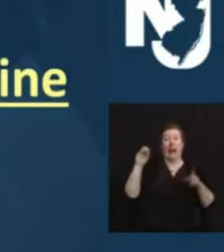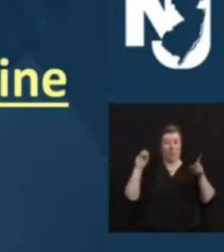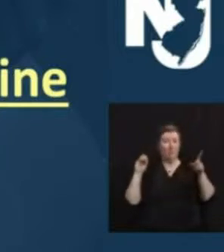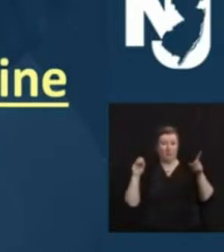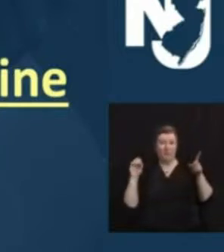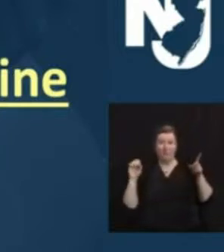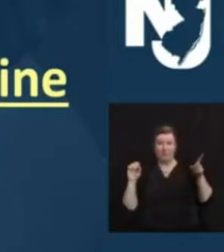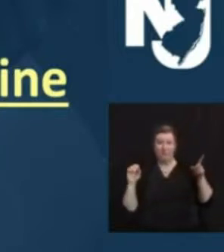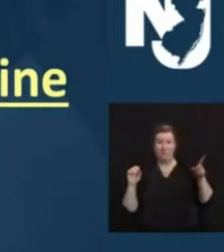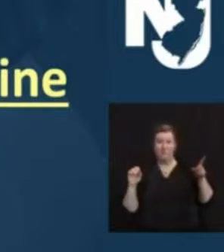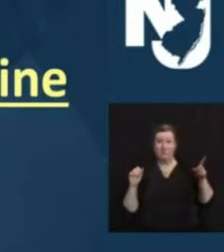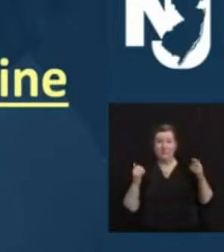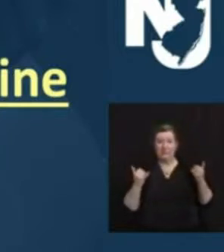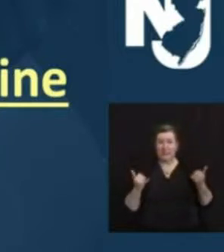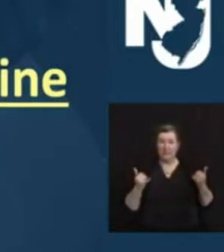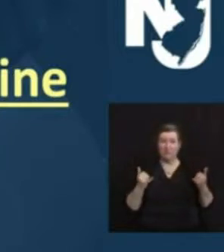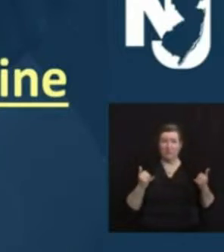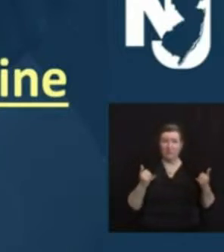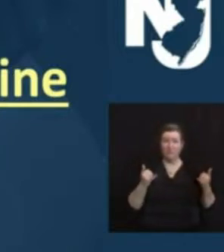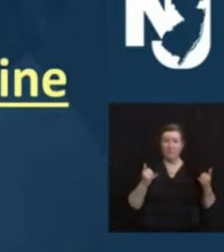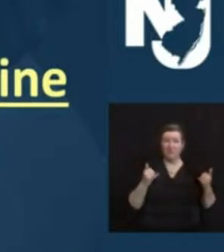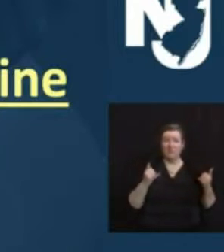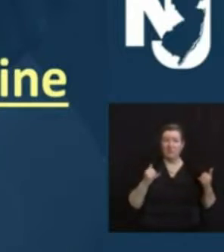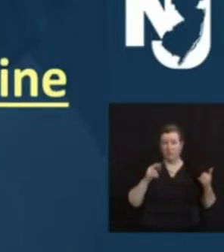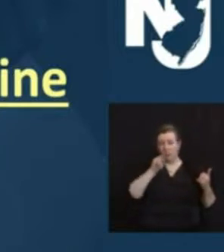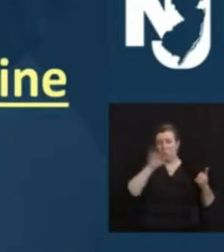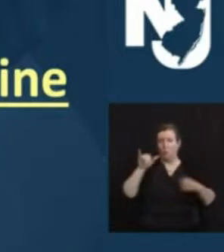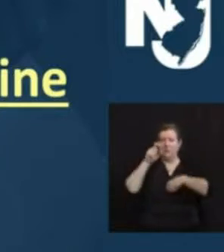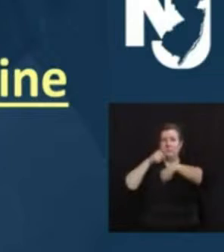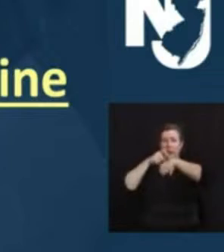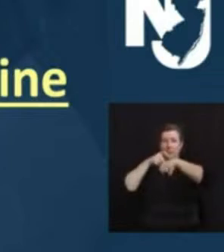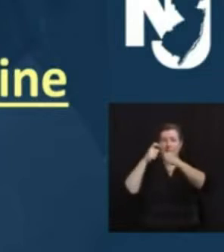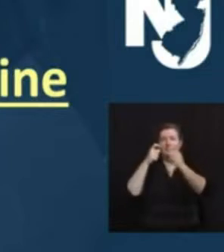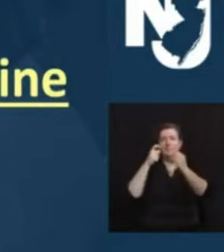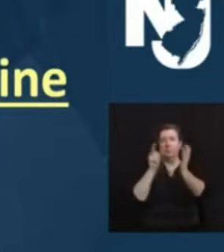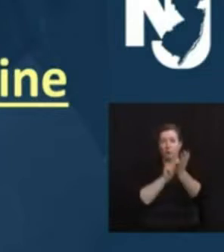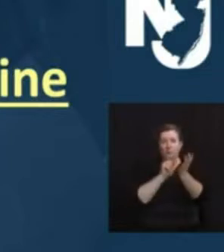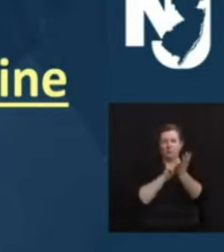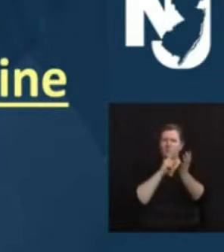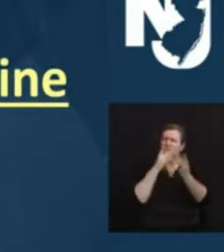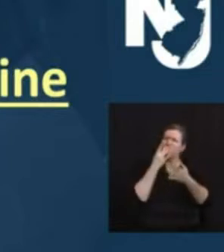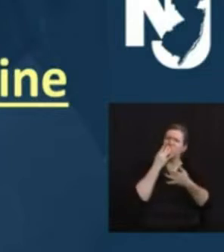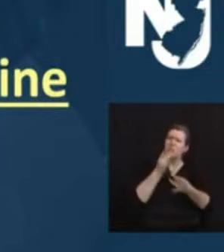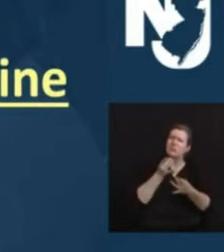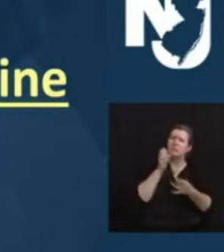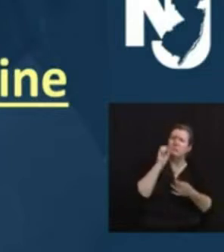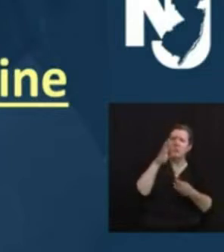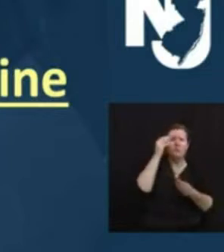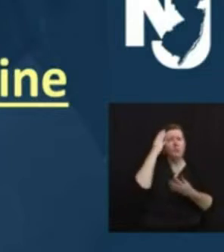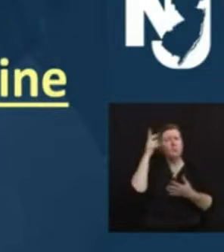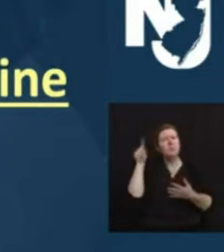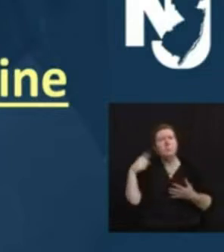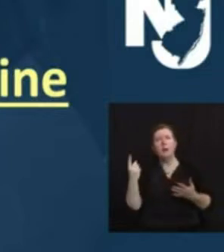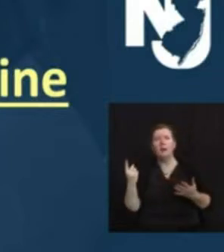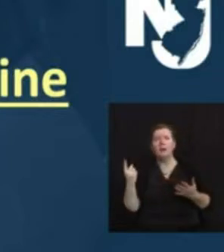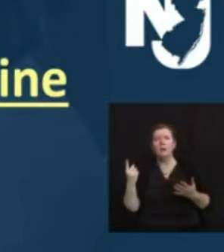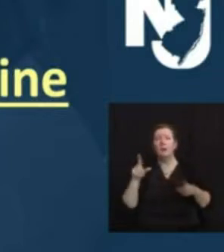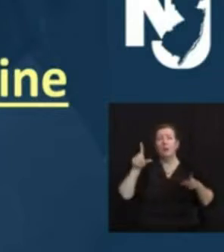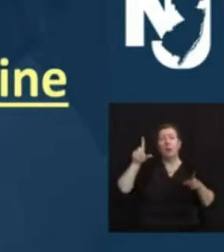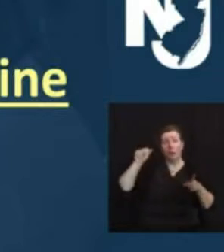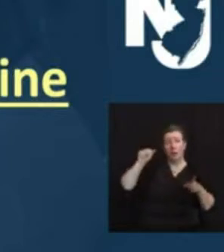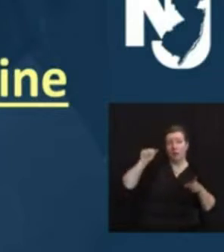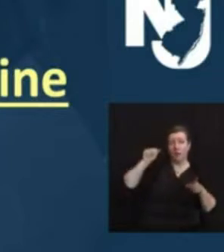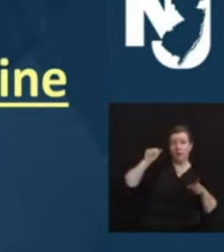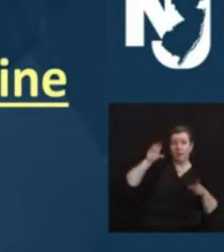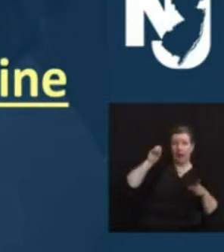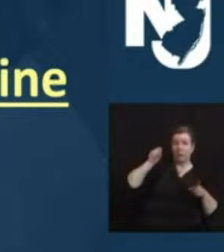example of what that means. And by the way, this is, after all, as of 3 days ago, Black History Month. And I think that we